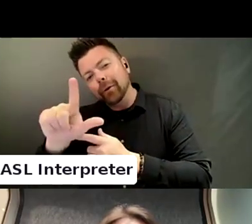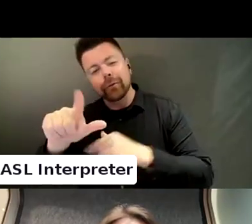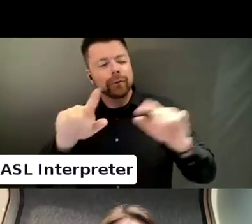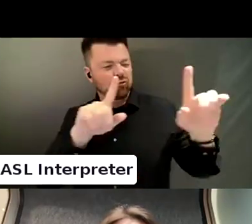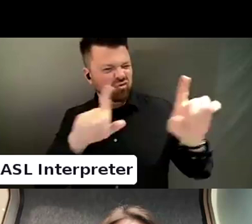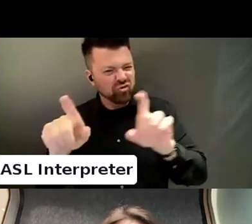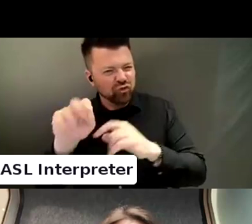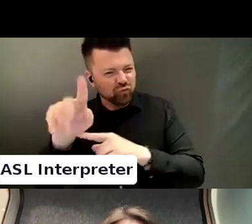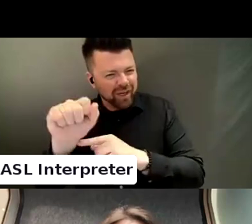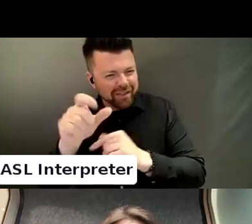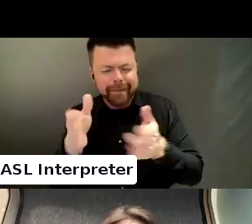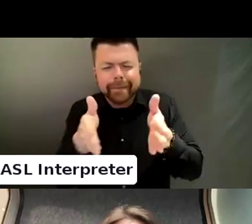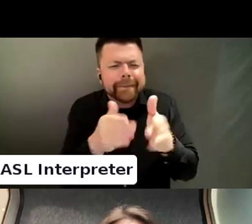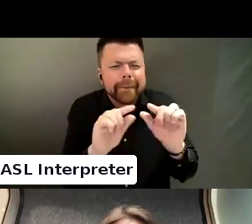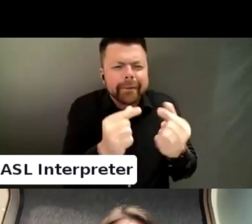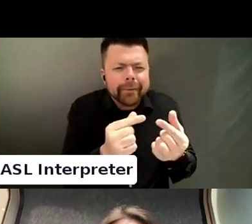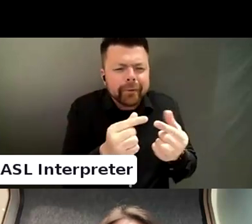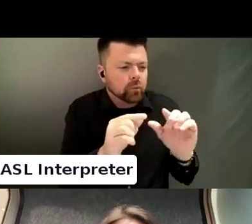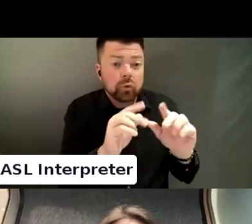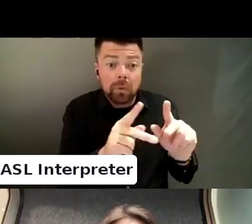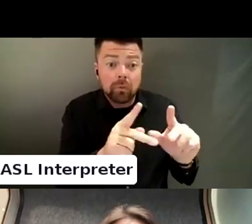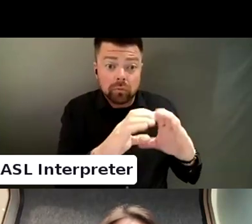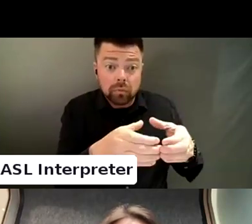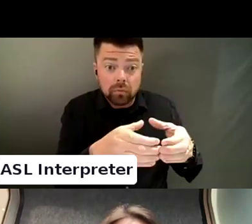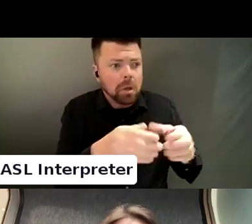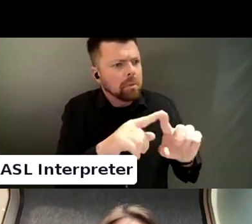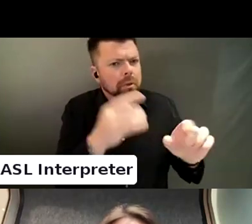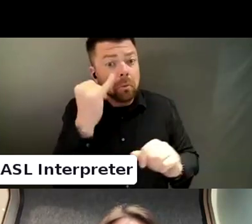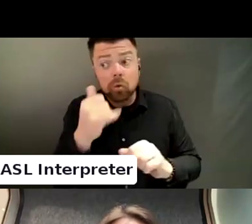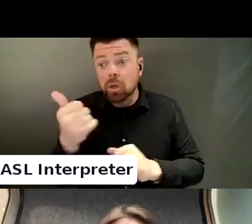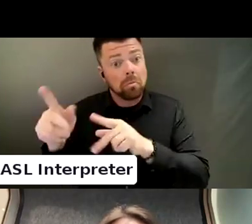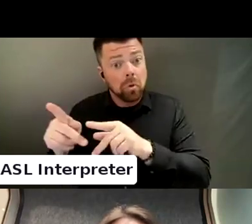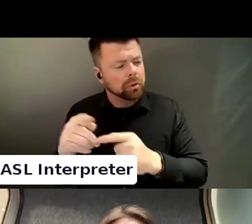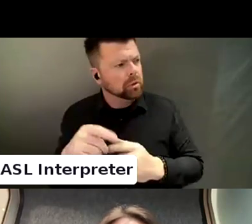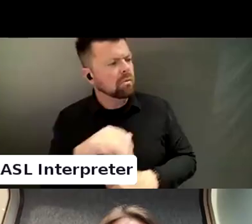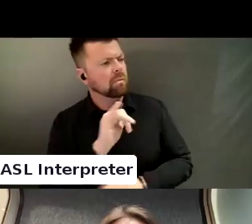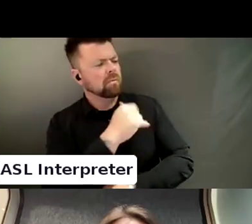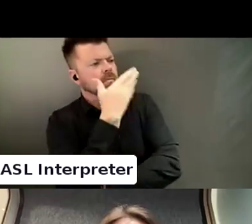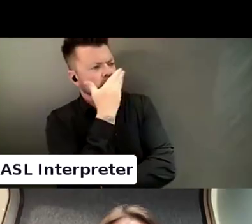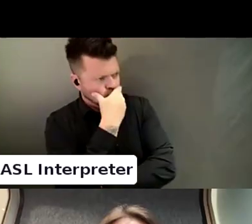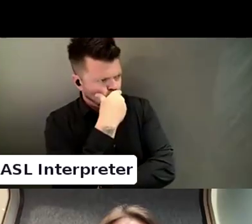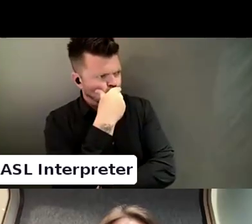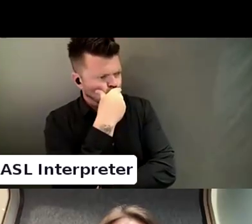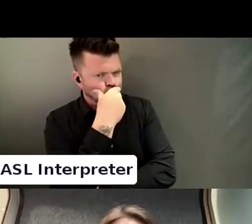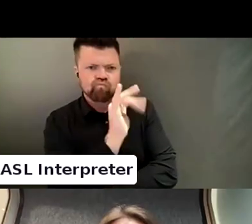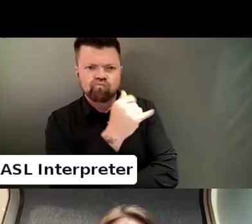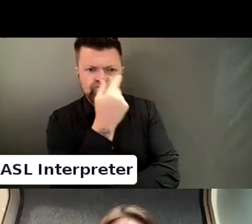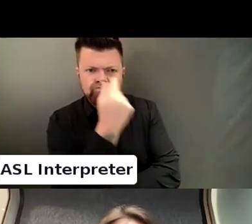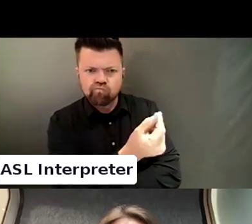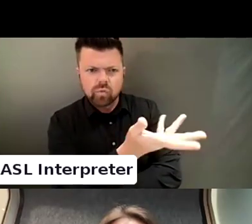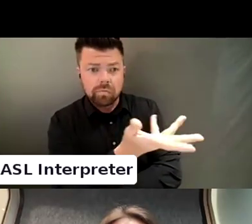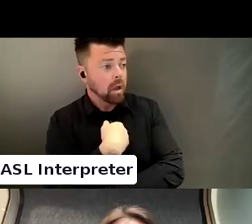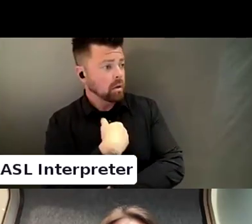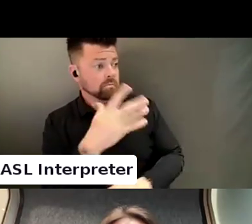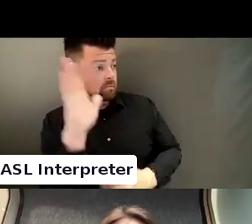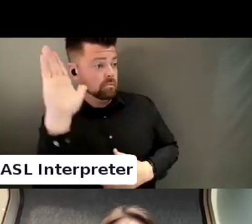numbers, small groups of people. But if somebody was interested and they wanted to find out more about being in the clinical